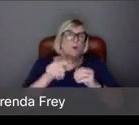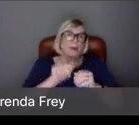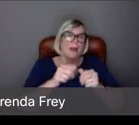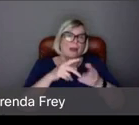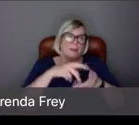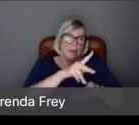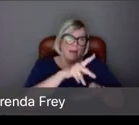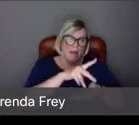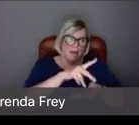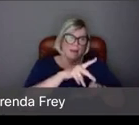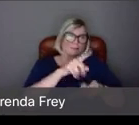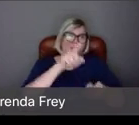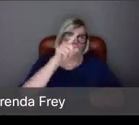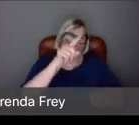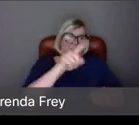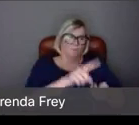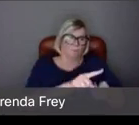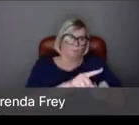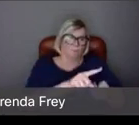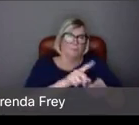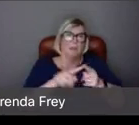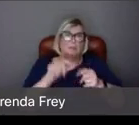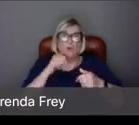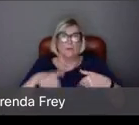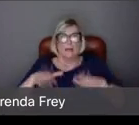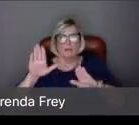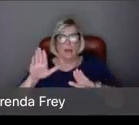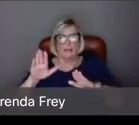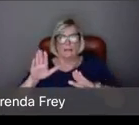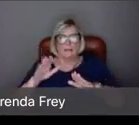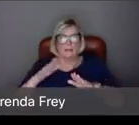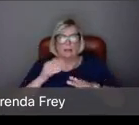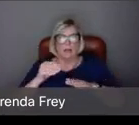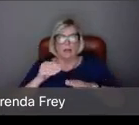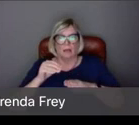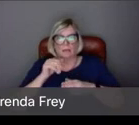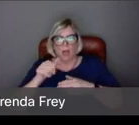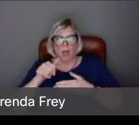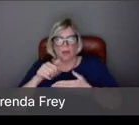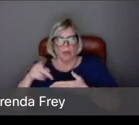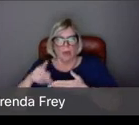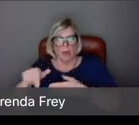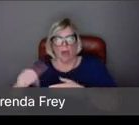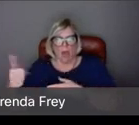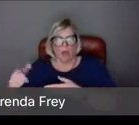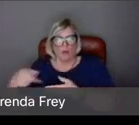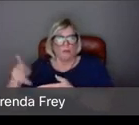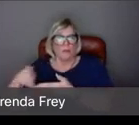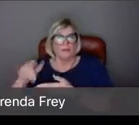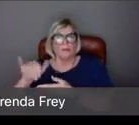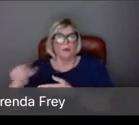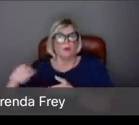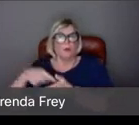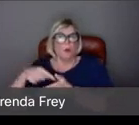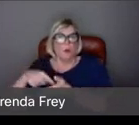the better, but don't sacrifice keeping up with your other minimum payments that you have. Okay, so